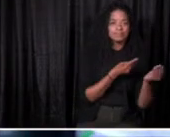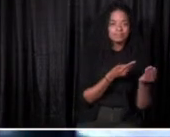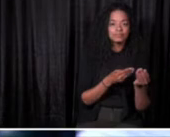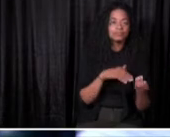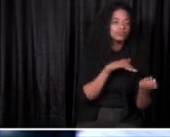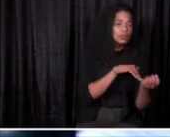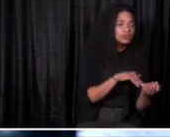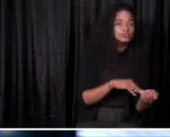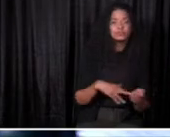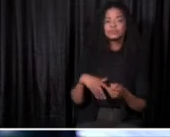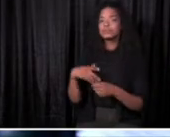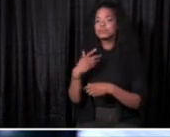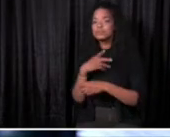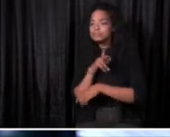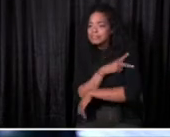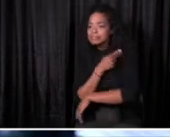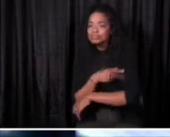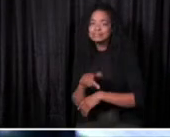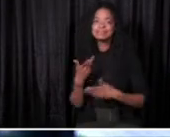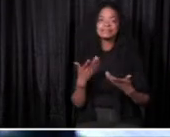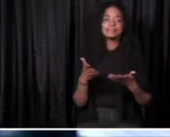as an interpreter.